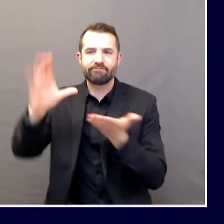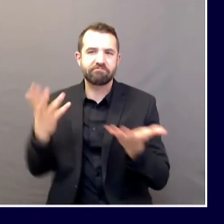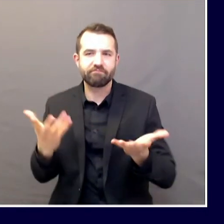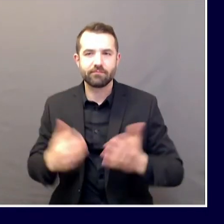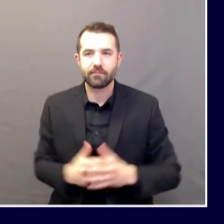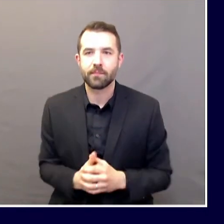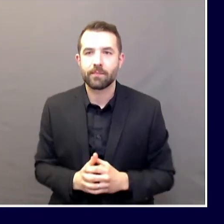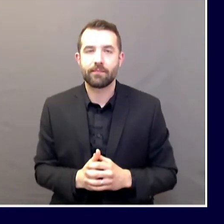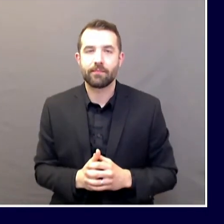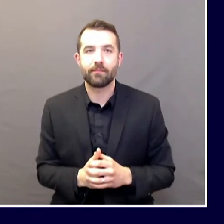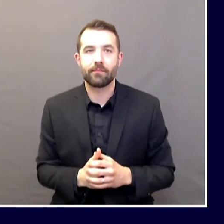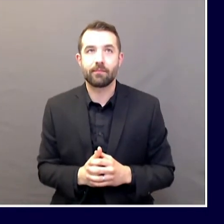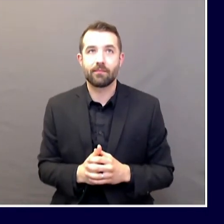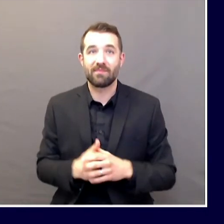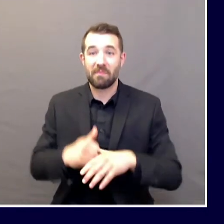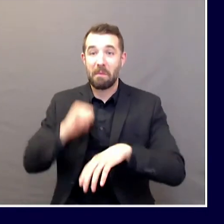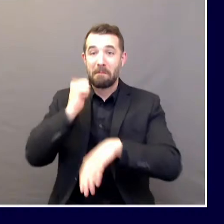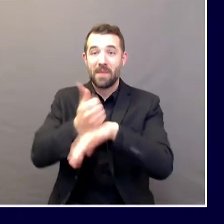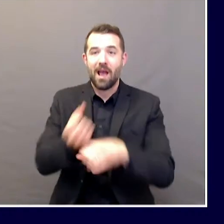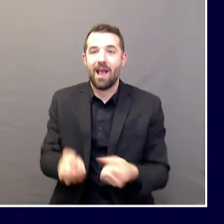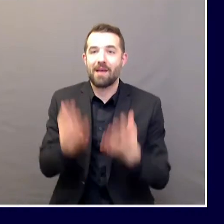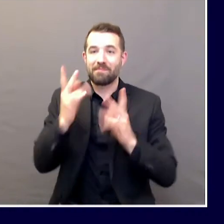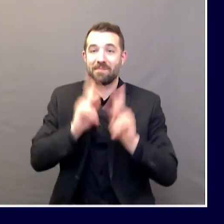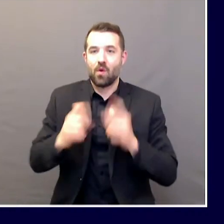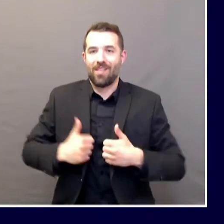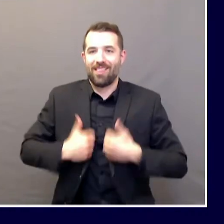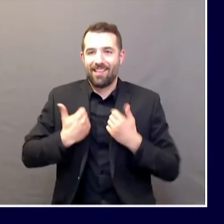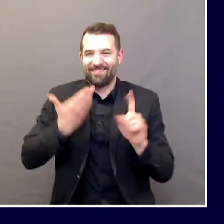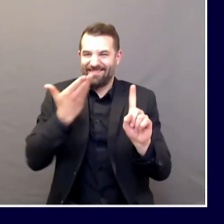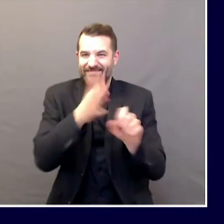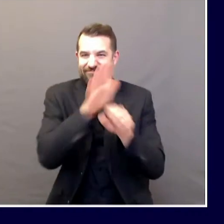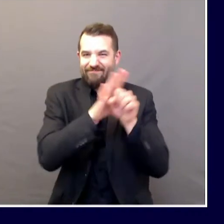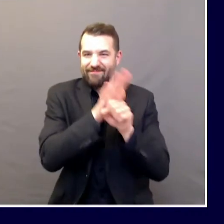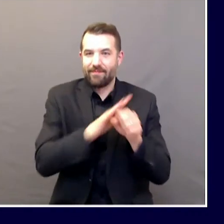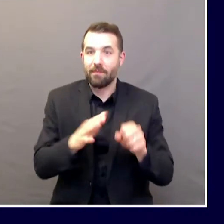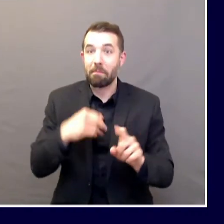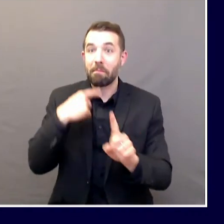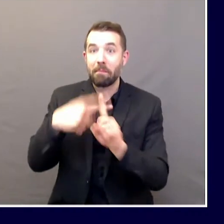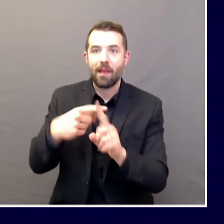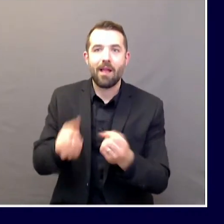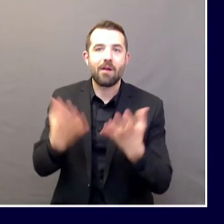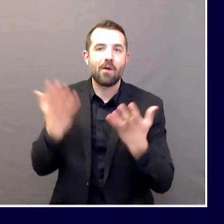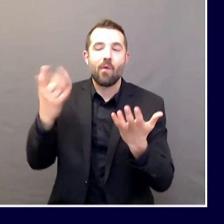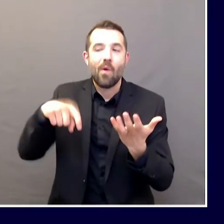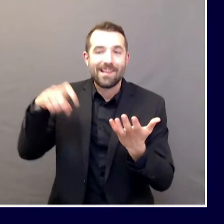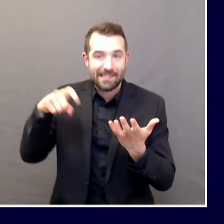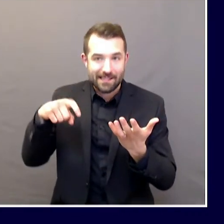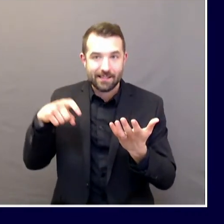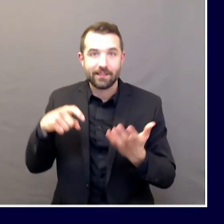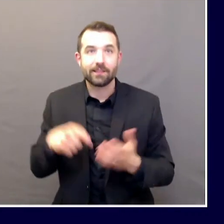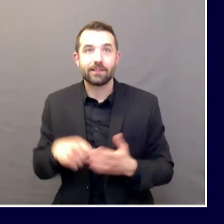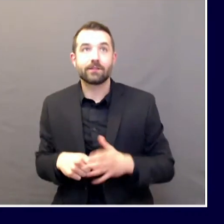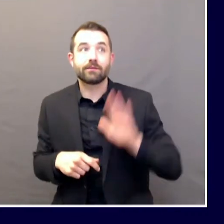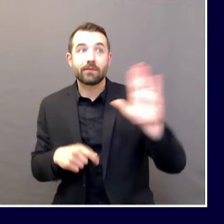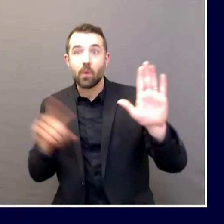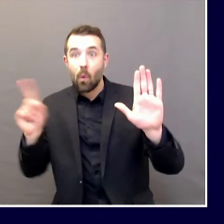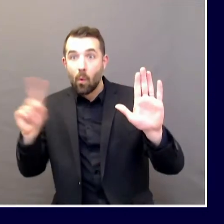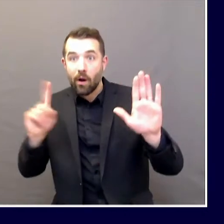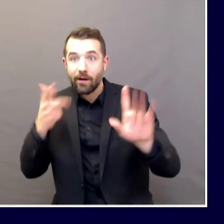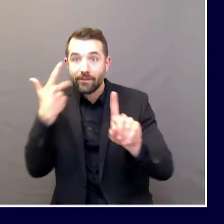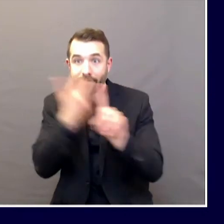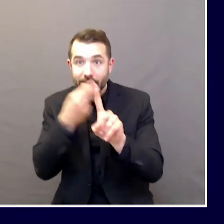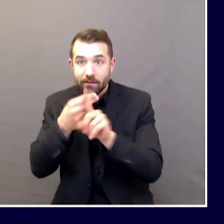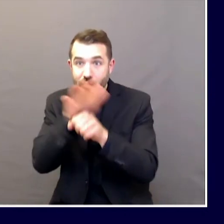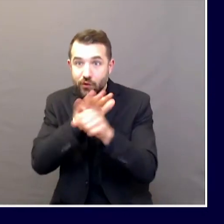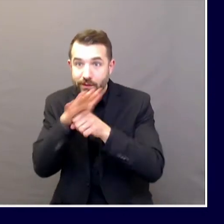for example, for the vaccination sites in the area, how many appointments they have, how much supply do they have on hand, how